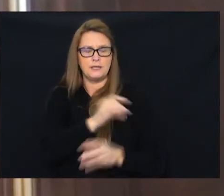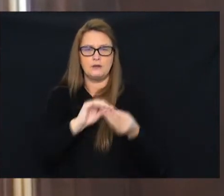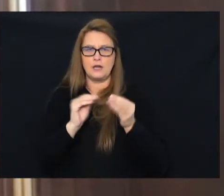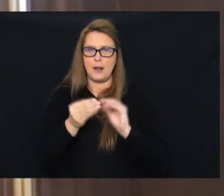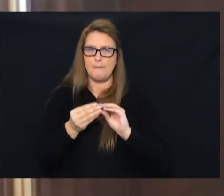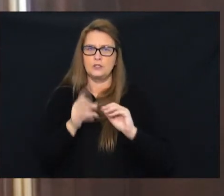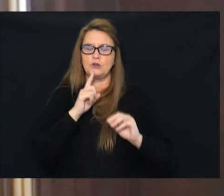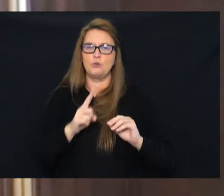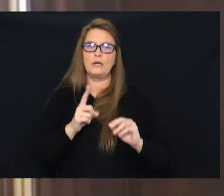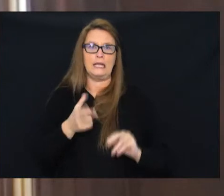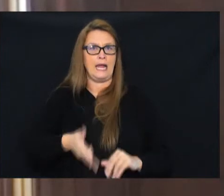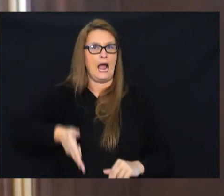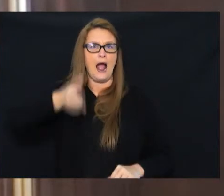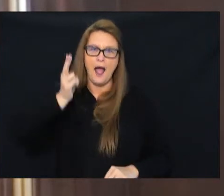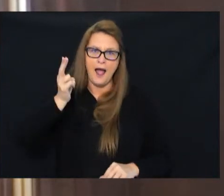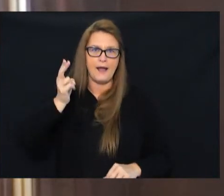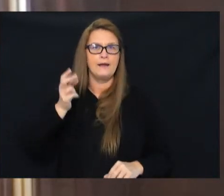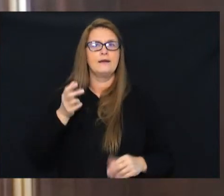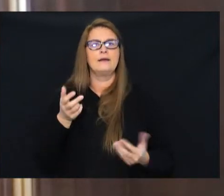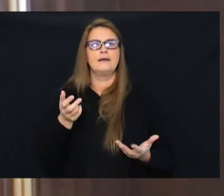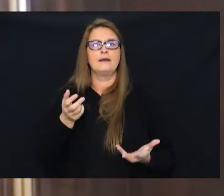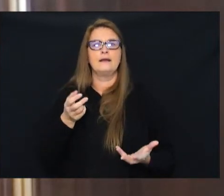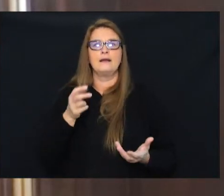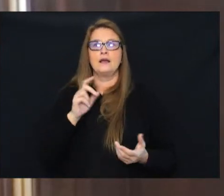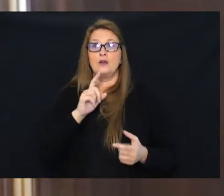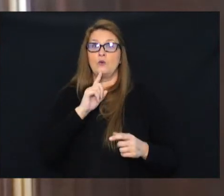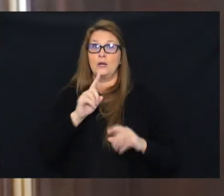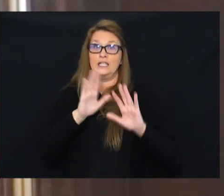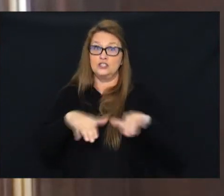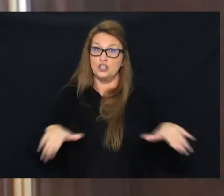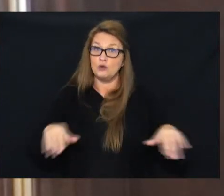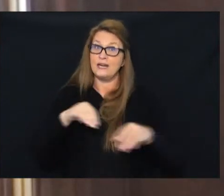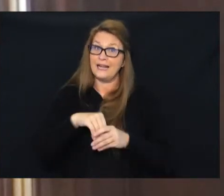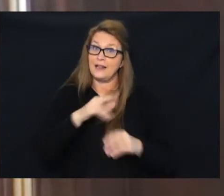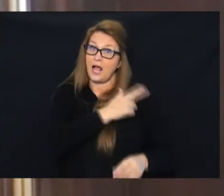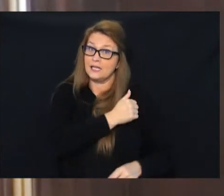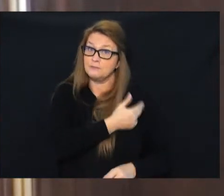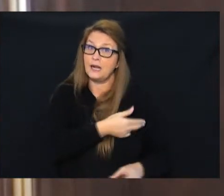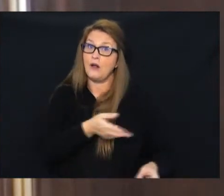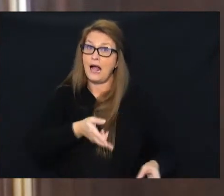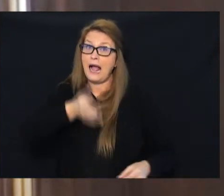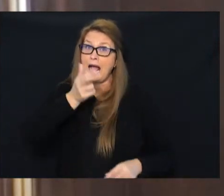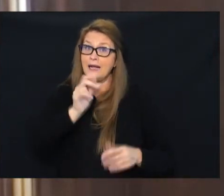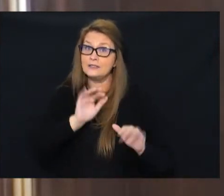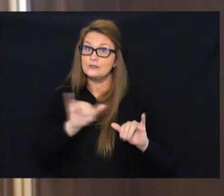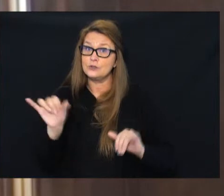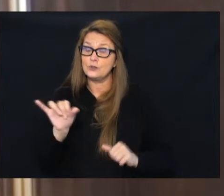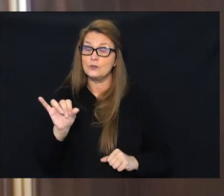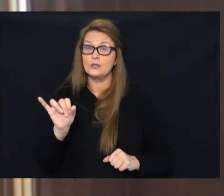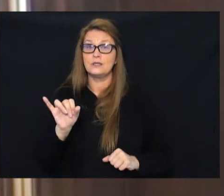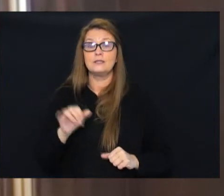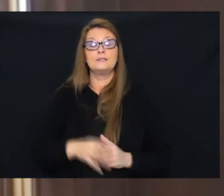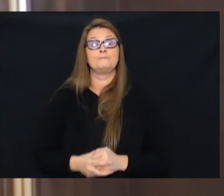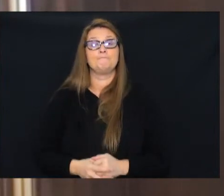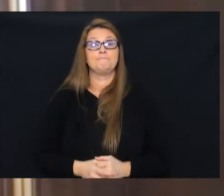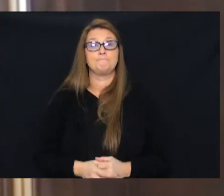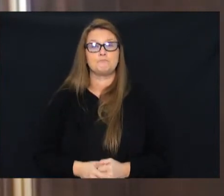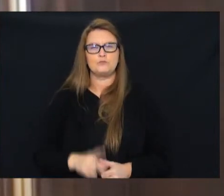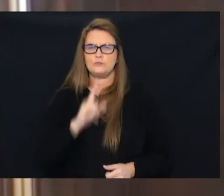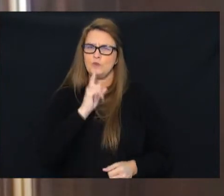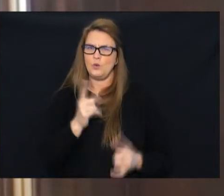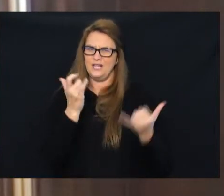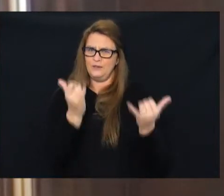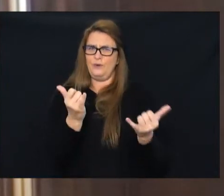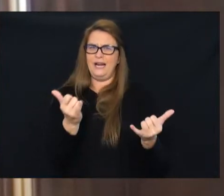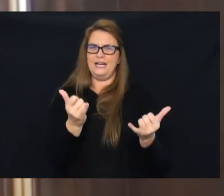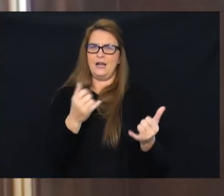they've ever been, including hospitalized children and teenagers. So it is really time for us to